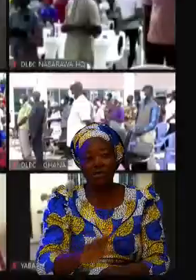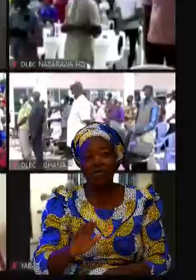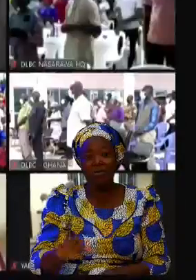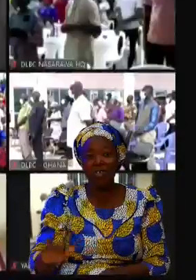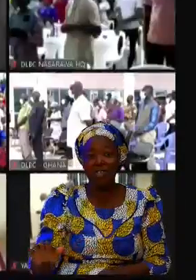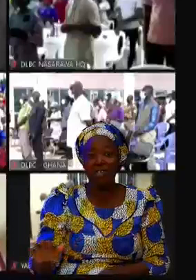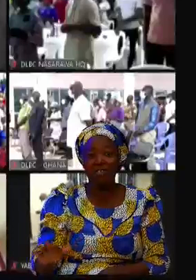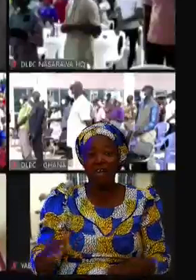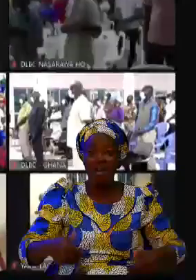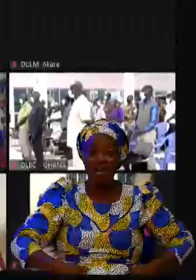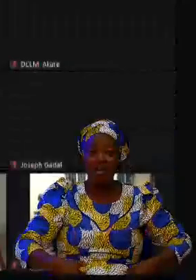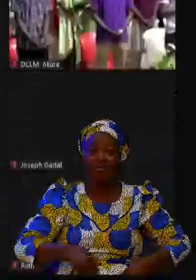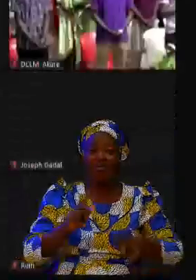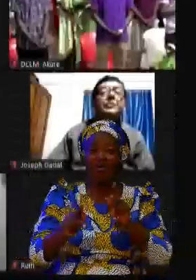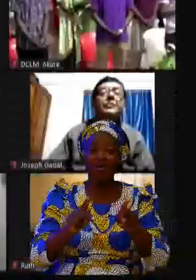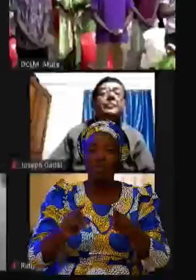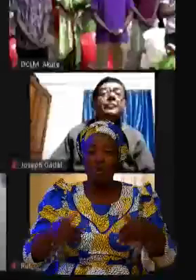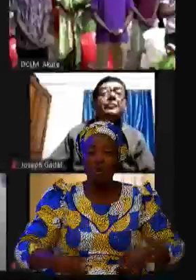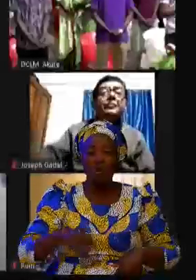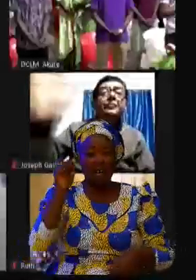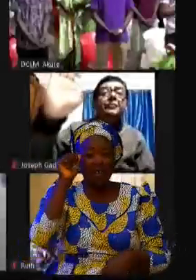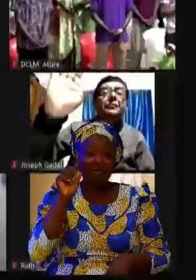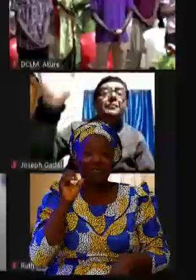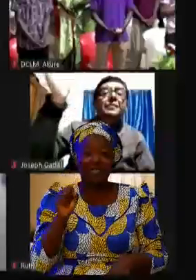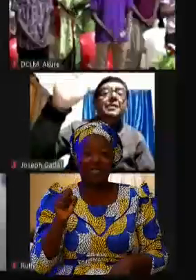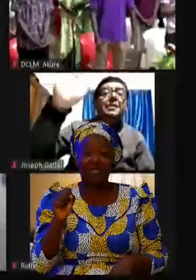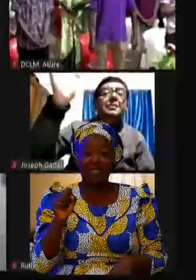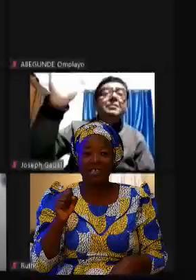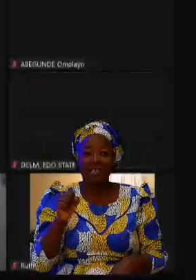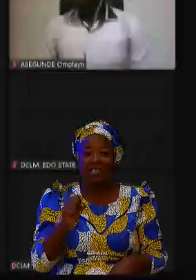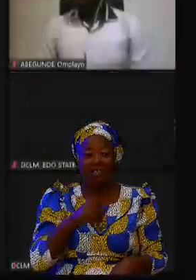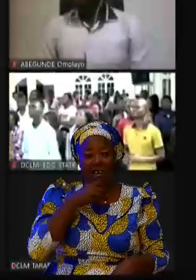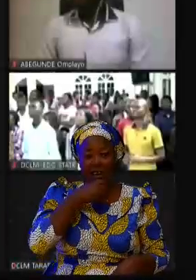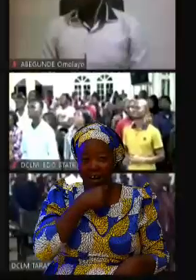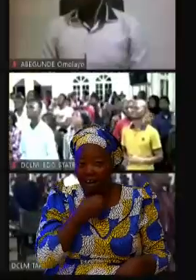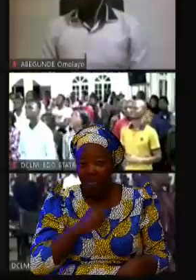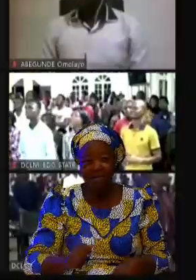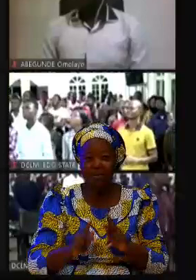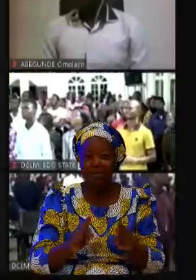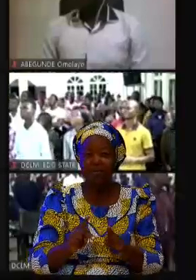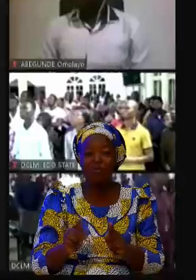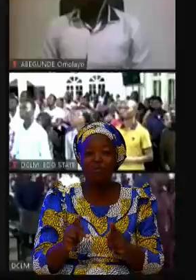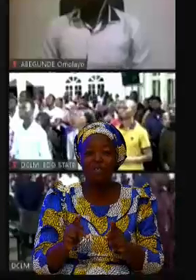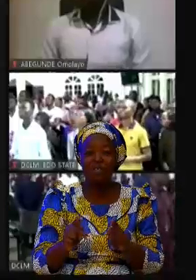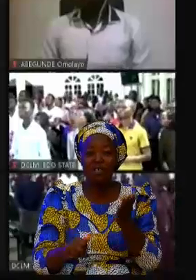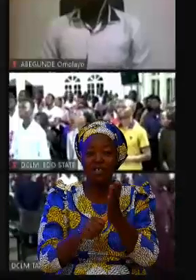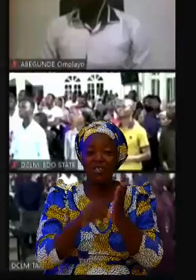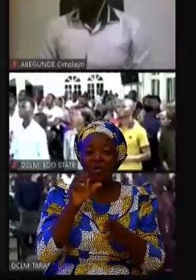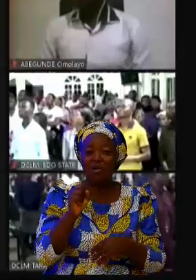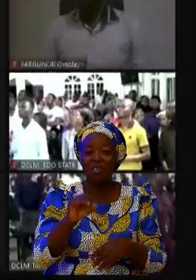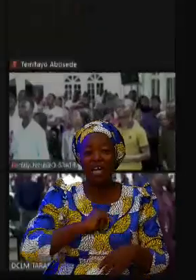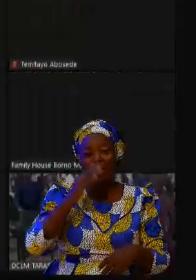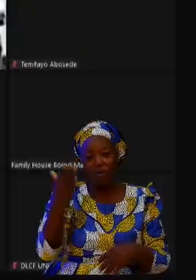families, as individuals, children, young people, young adults,